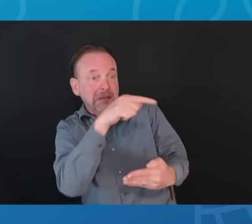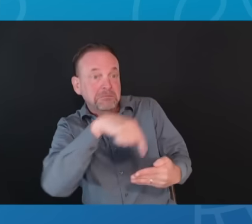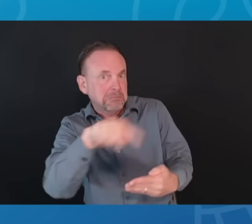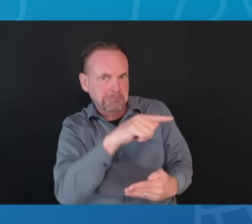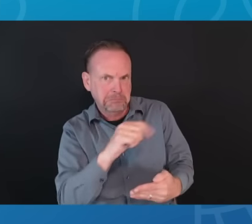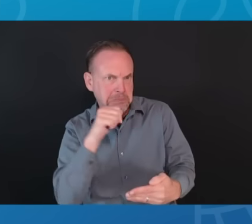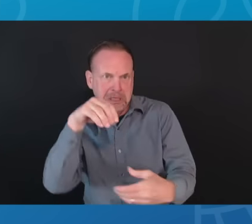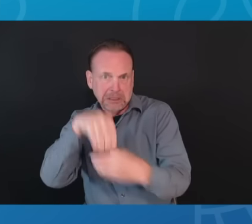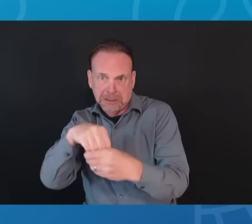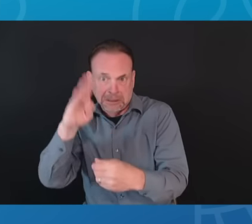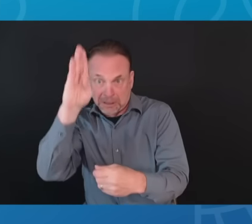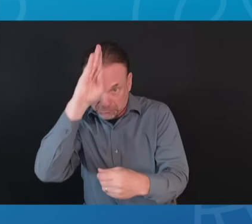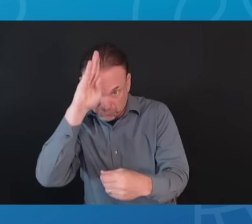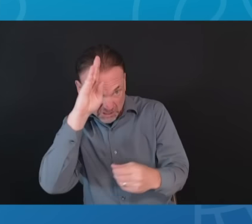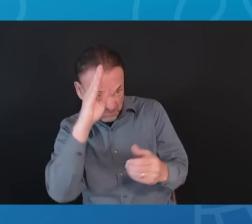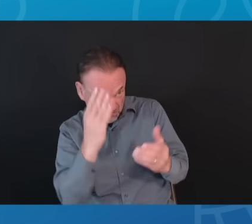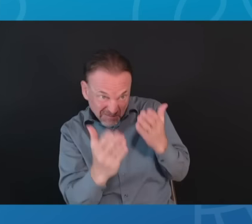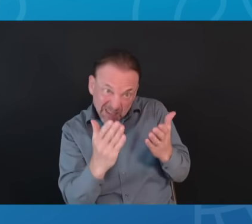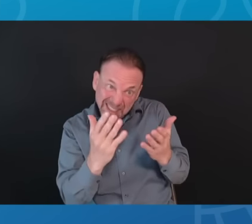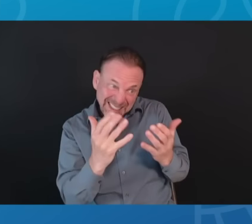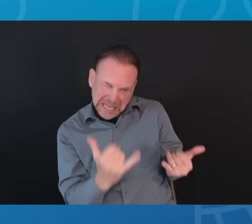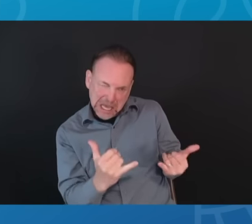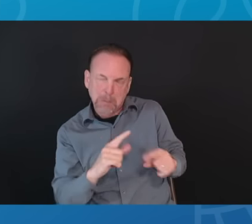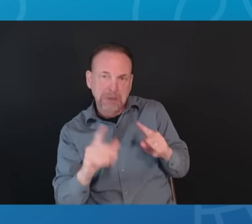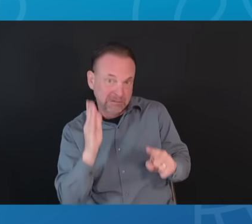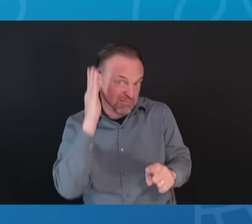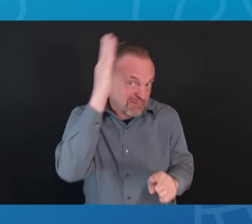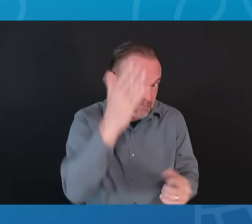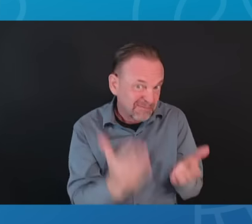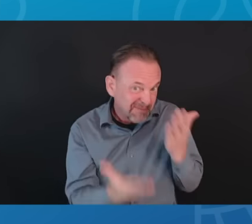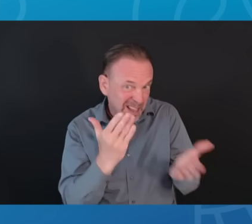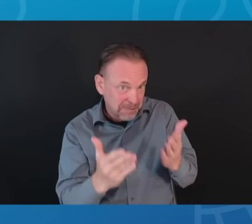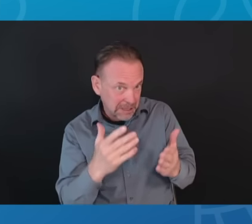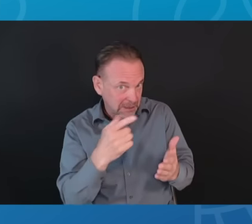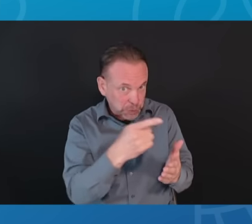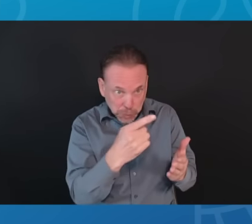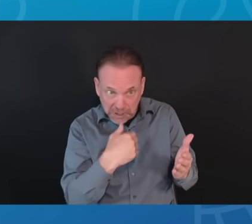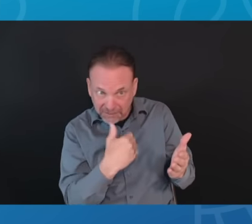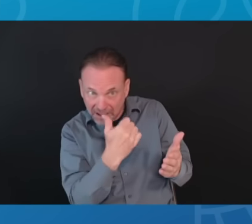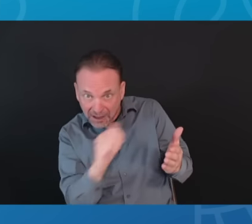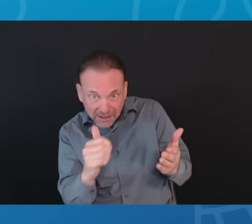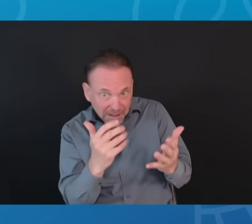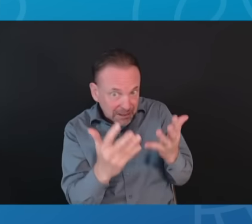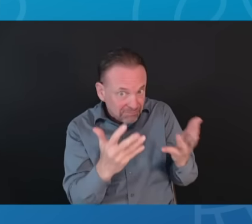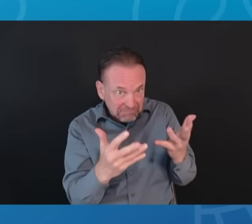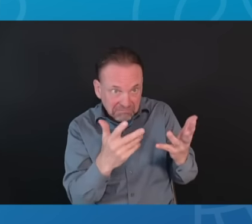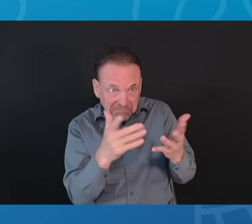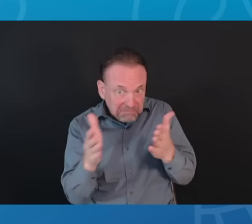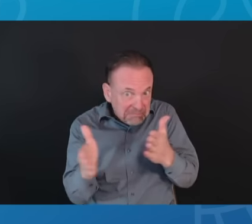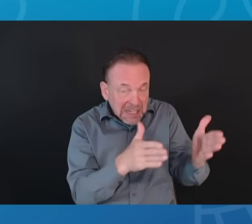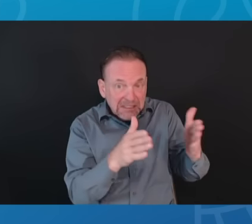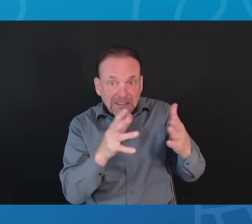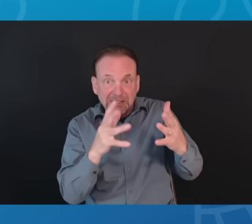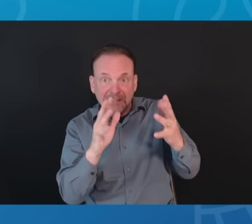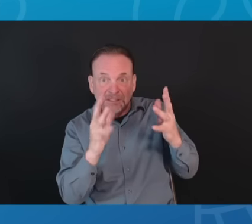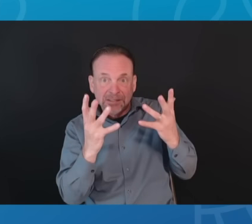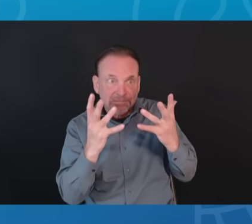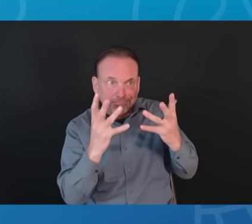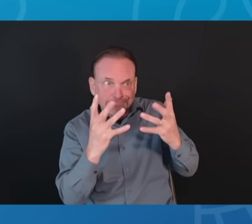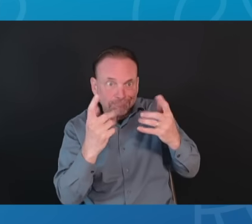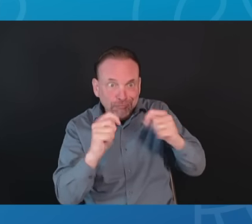in order to prevent the war not spill over to Iraq and shield the Iraqi territory from that war? So I'm not going to get into